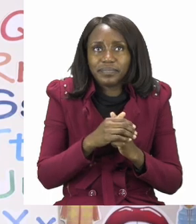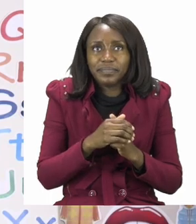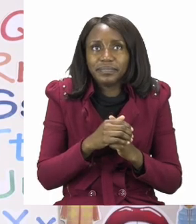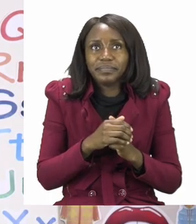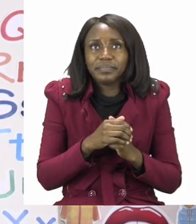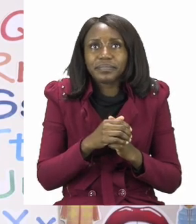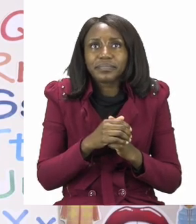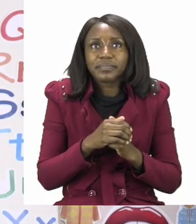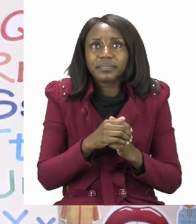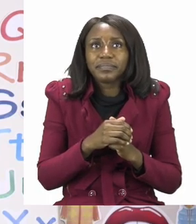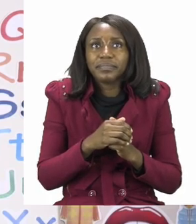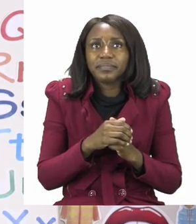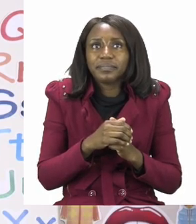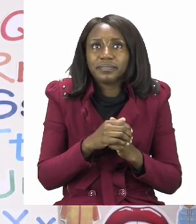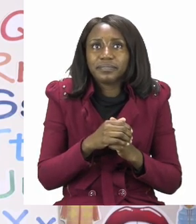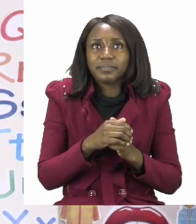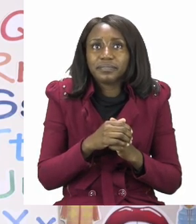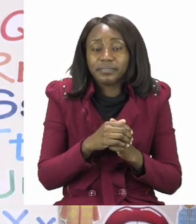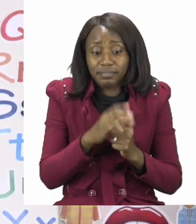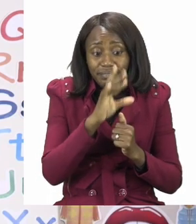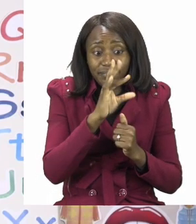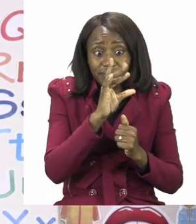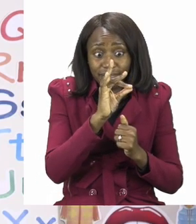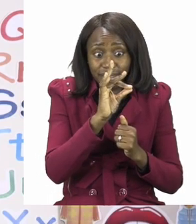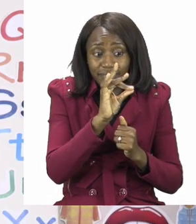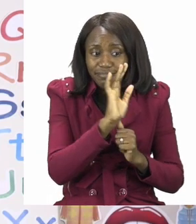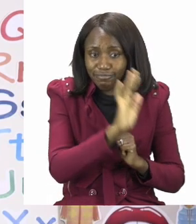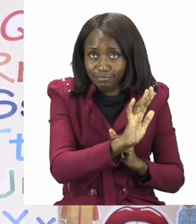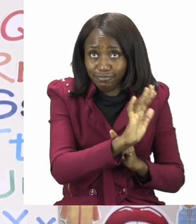Then we say 8 is already there.